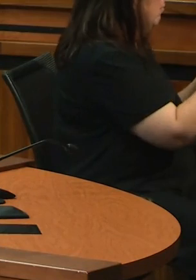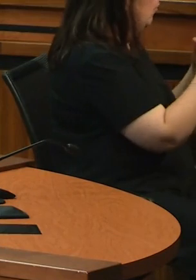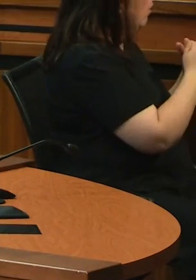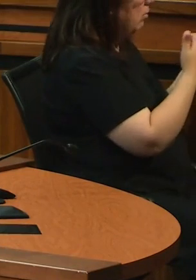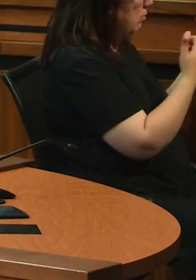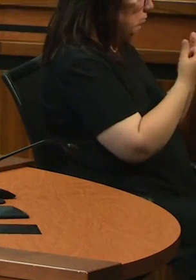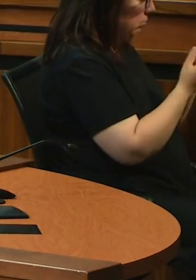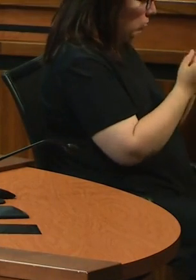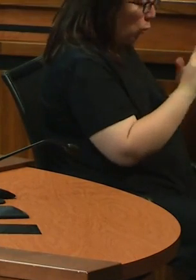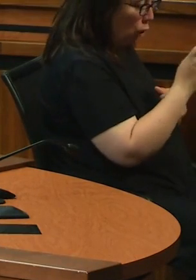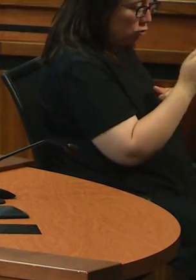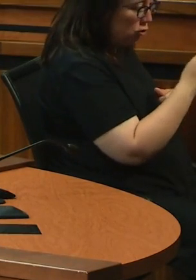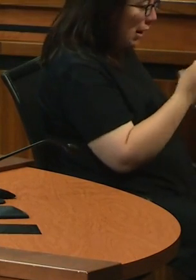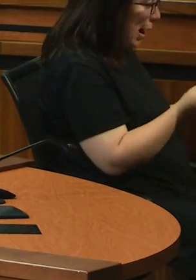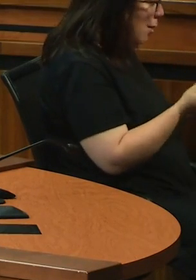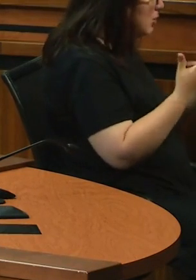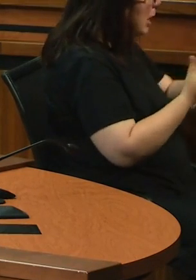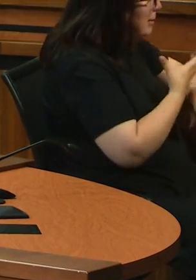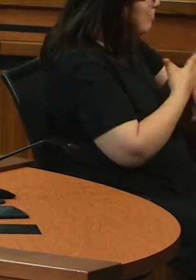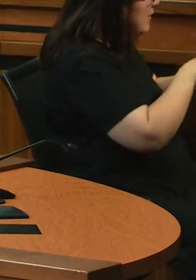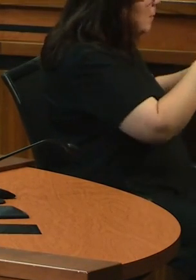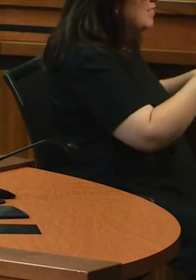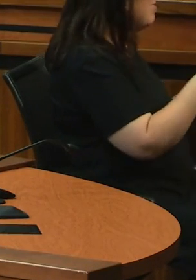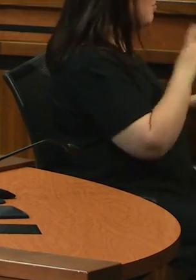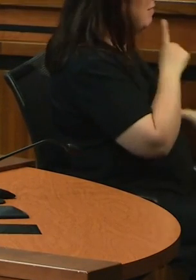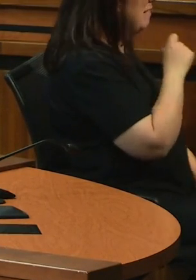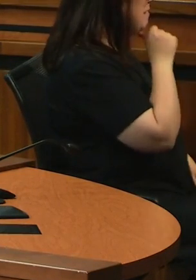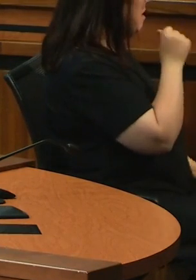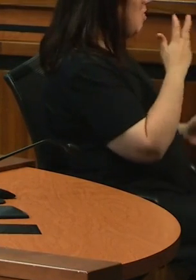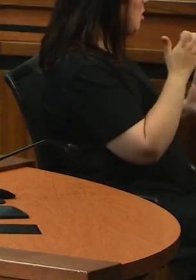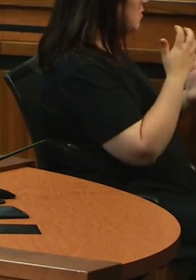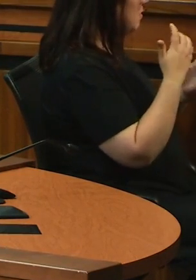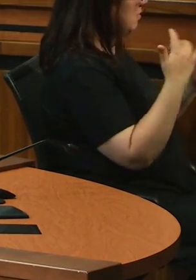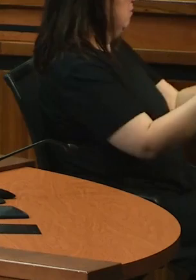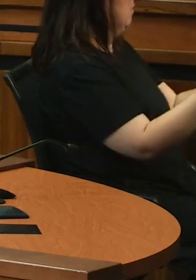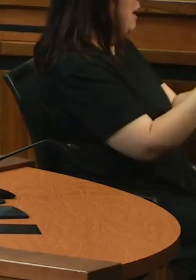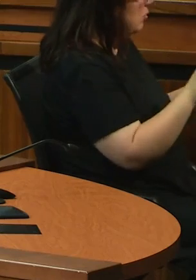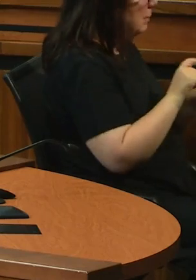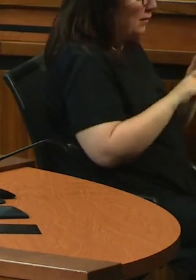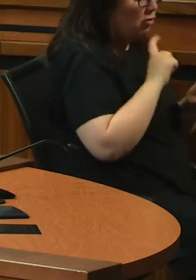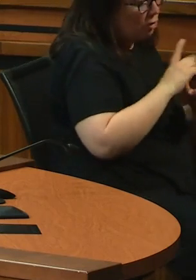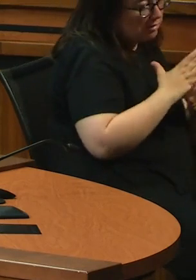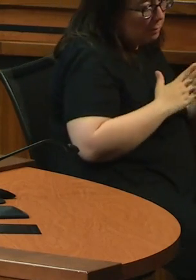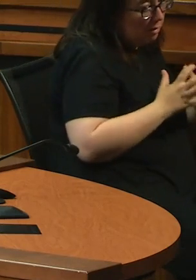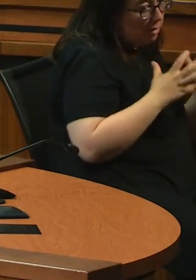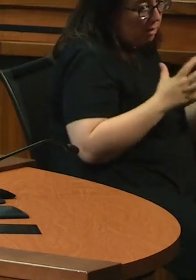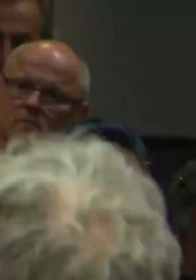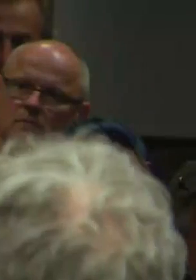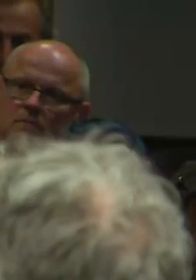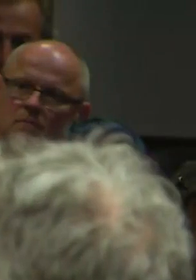which the watershed can be developed. It's quite developed right now. There aren't a lot of undeveloped areas, but there's still a lot of